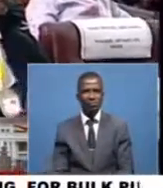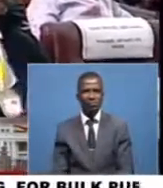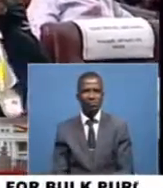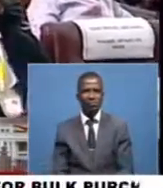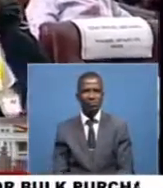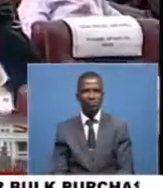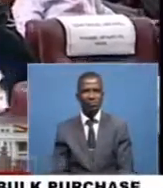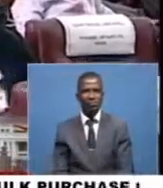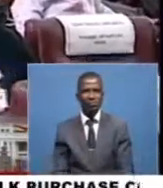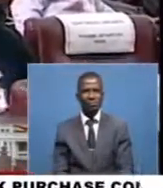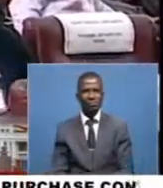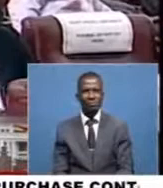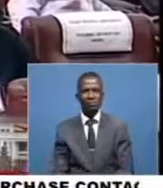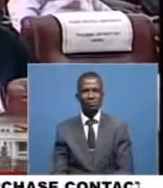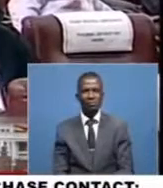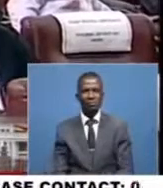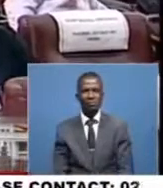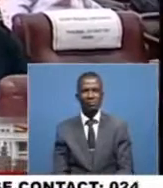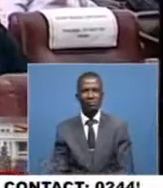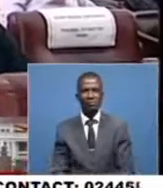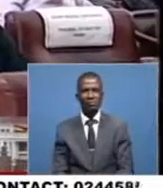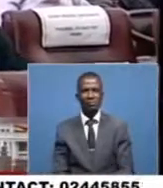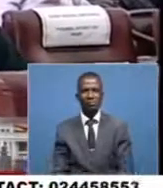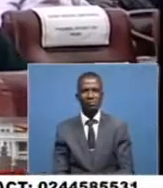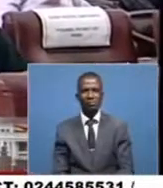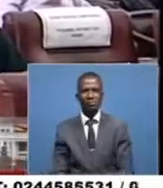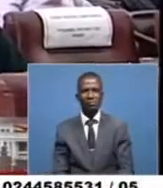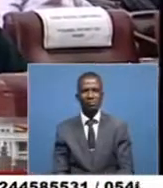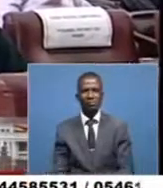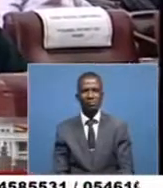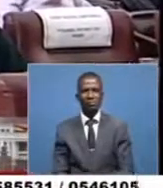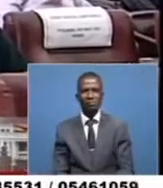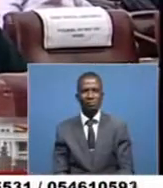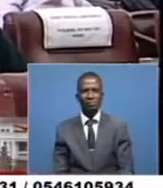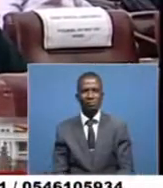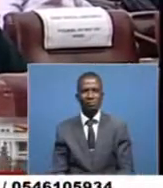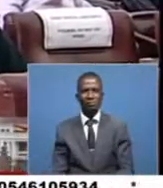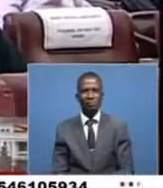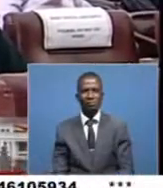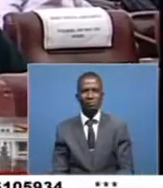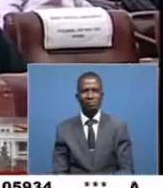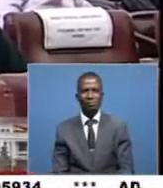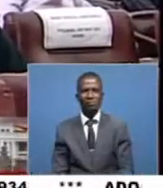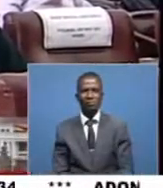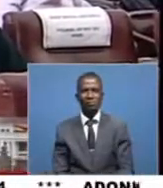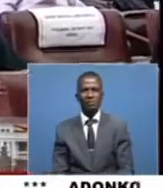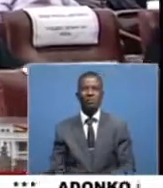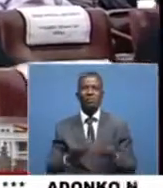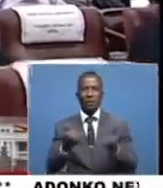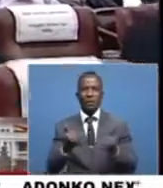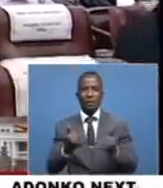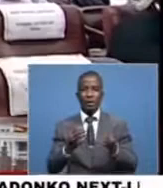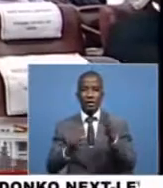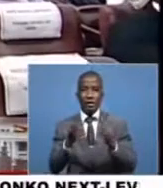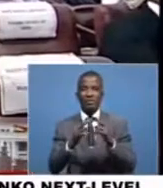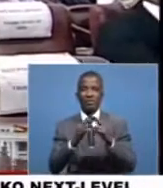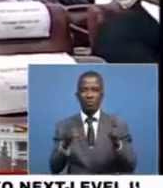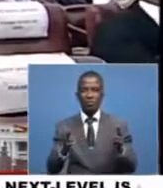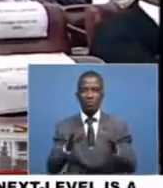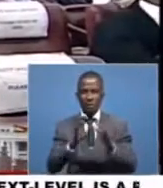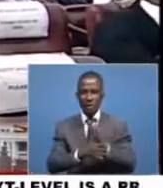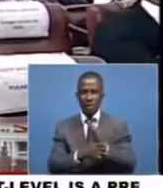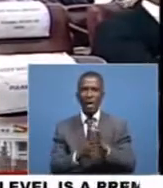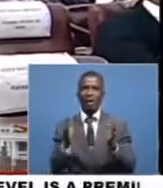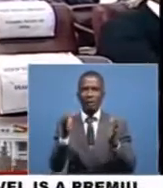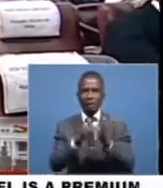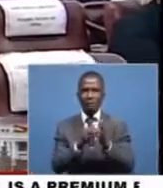your Lordship's permission to reopen our case in order